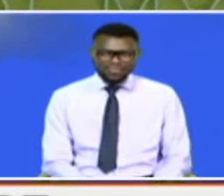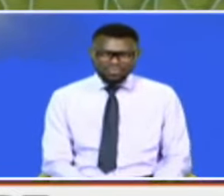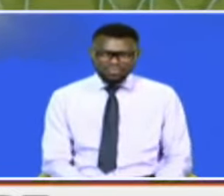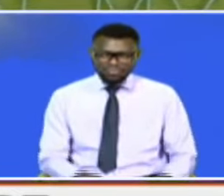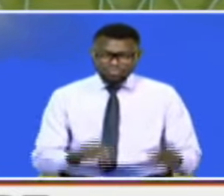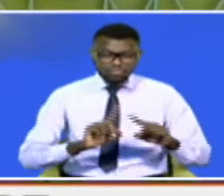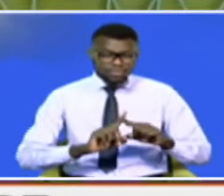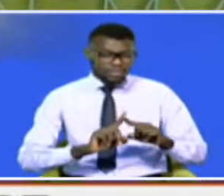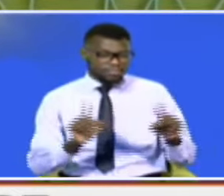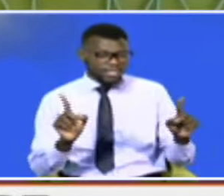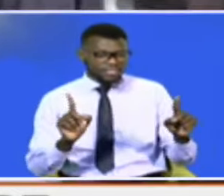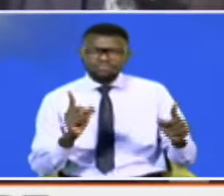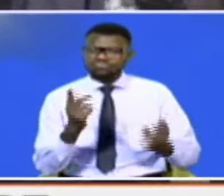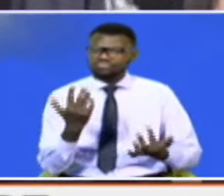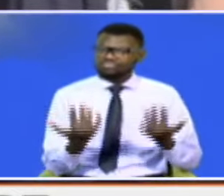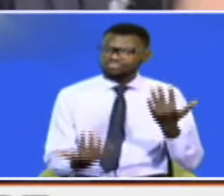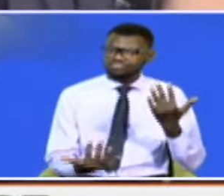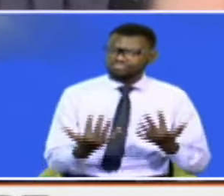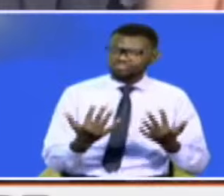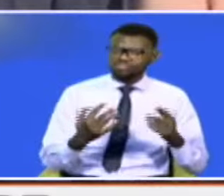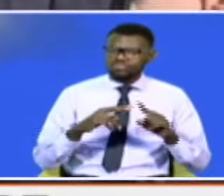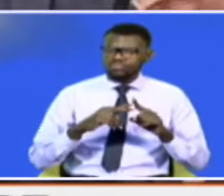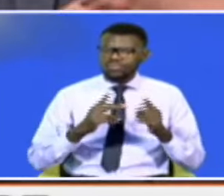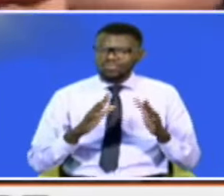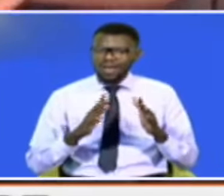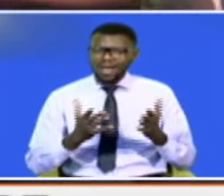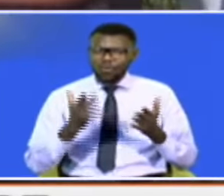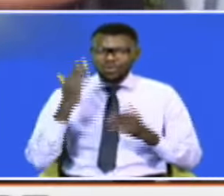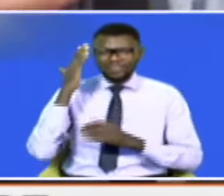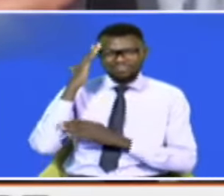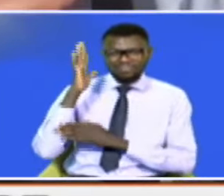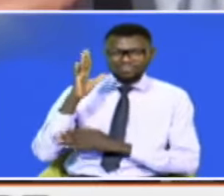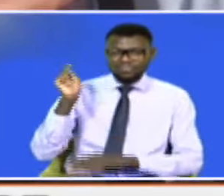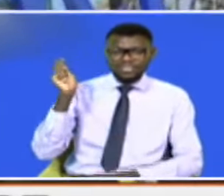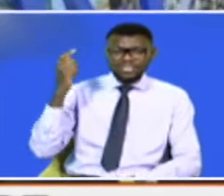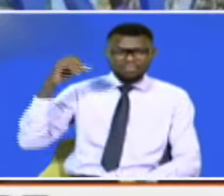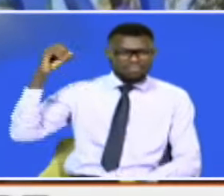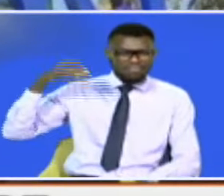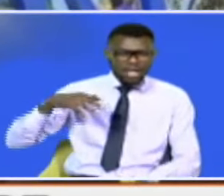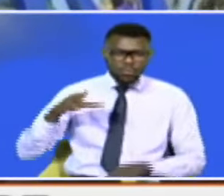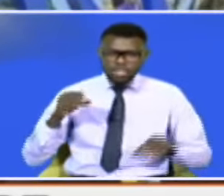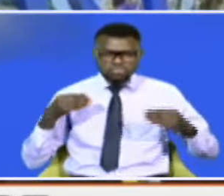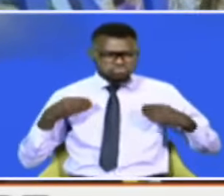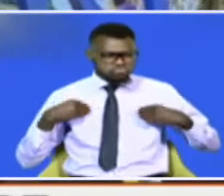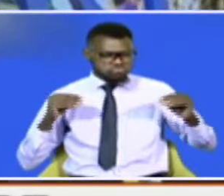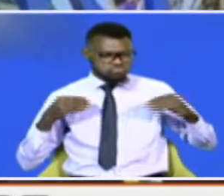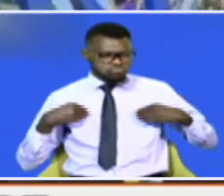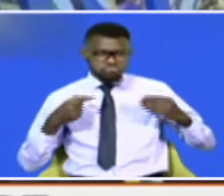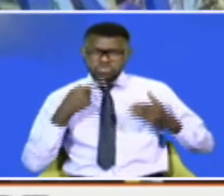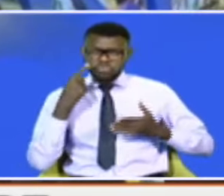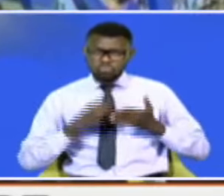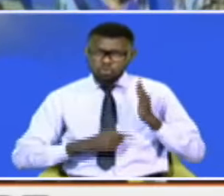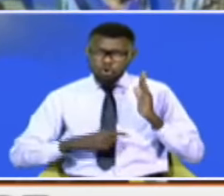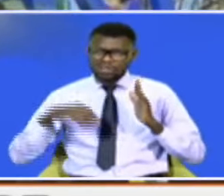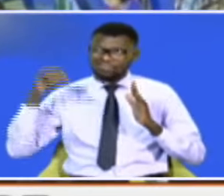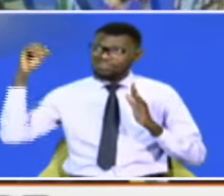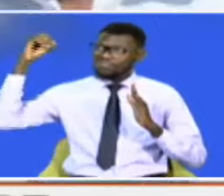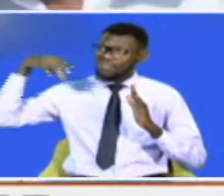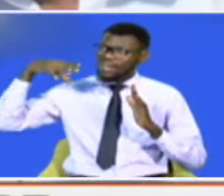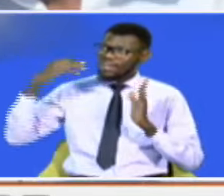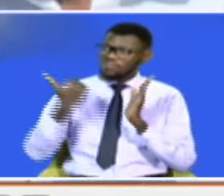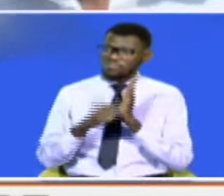However, the cause of the fire remains unknown, even as Kenya Power denies claims that the blaze was triggered by an electrical